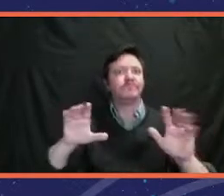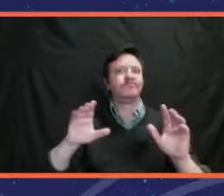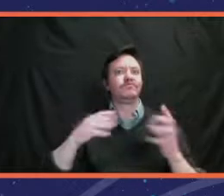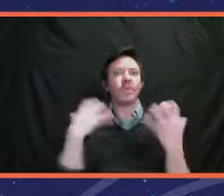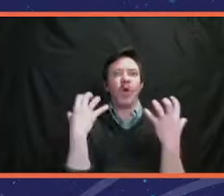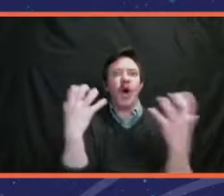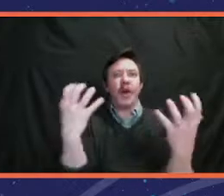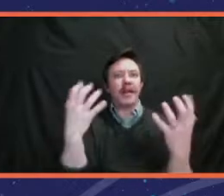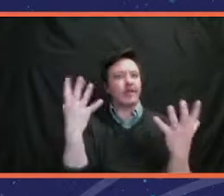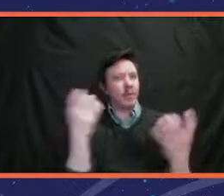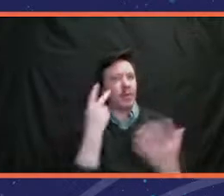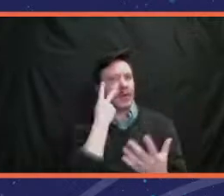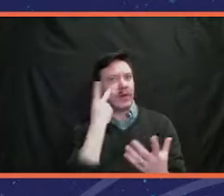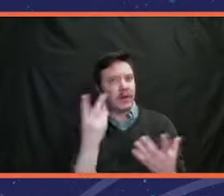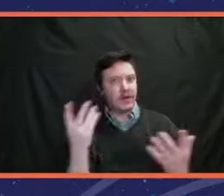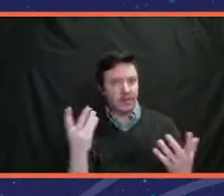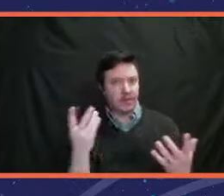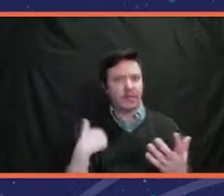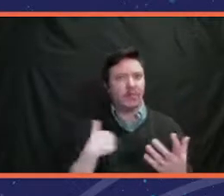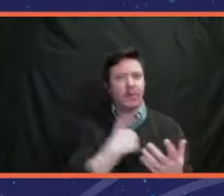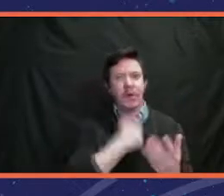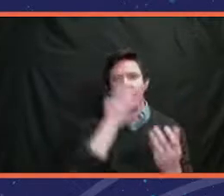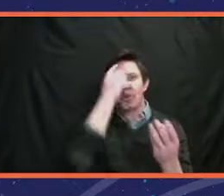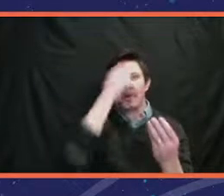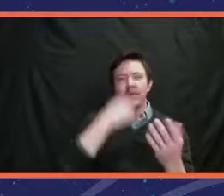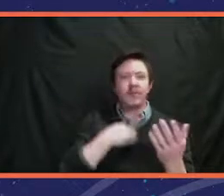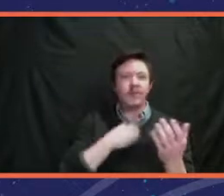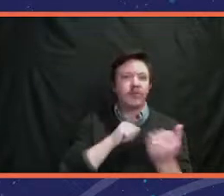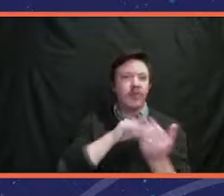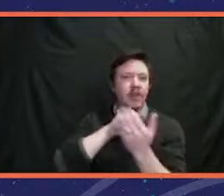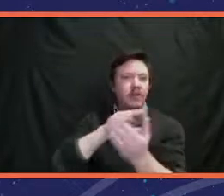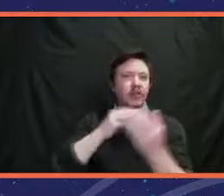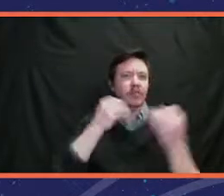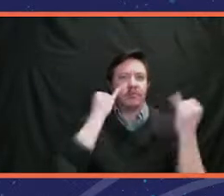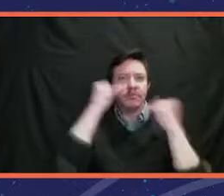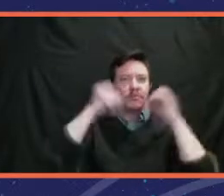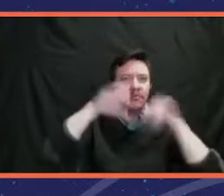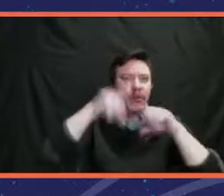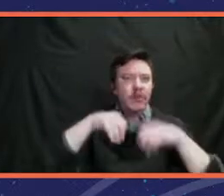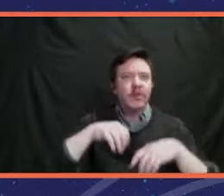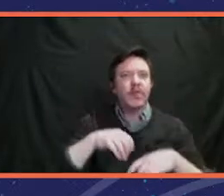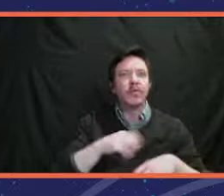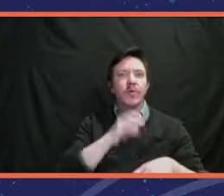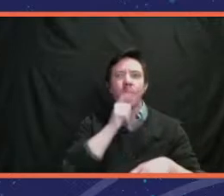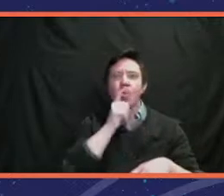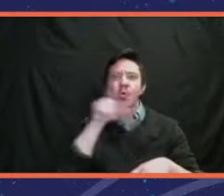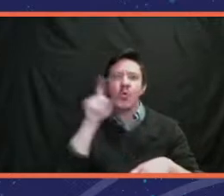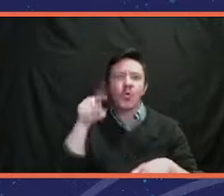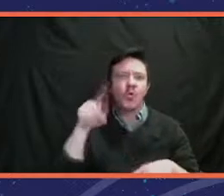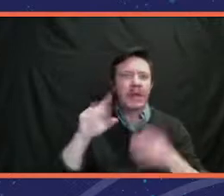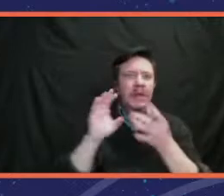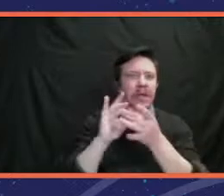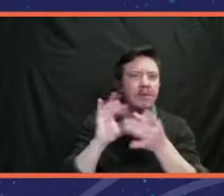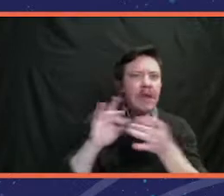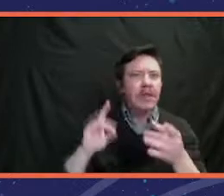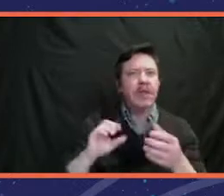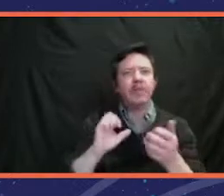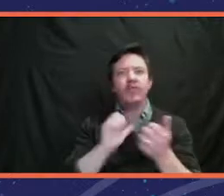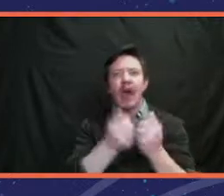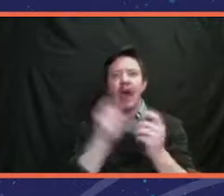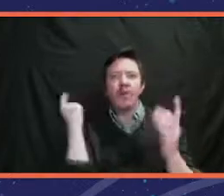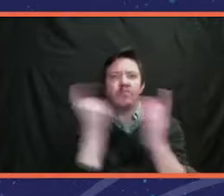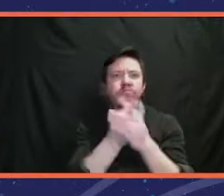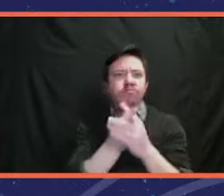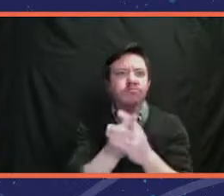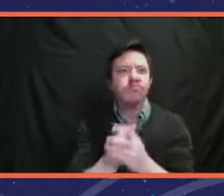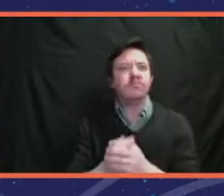So we had some strategy brainstorms of like, who needs this story? Who needs this message? How do we get it out there? And